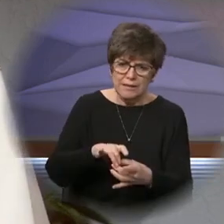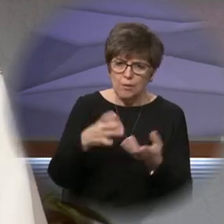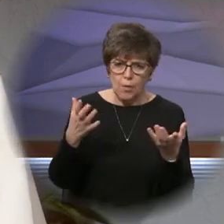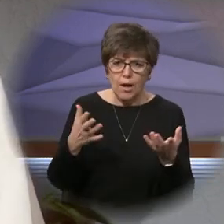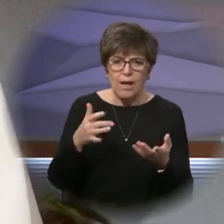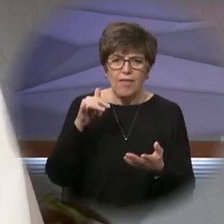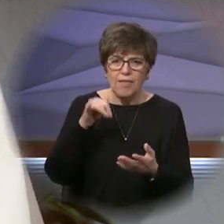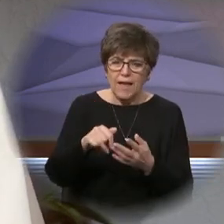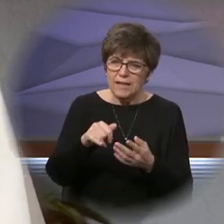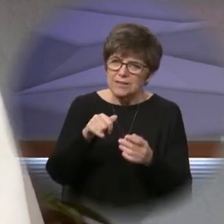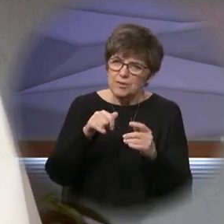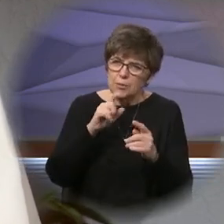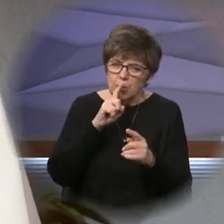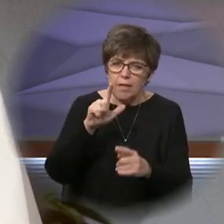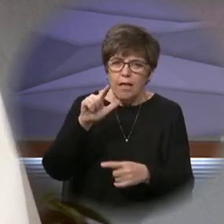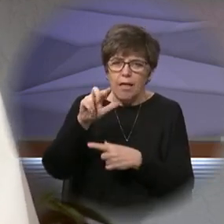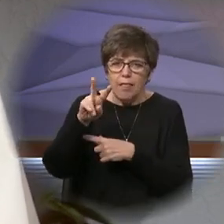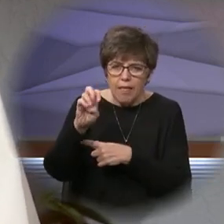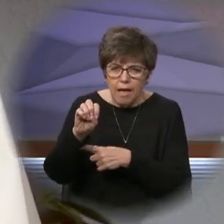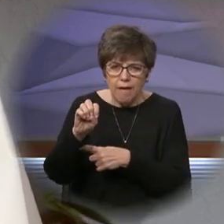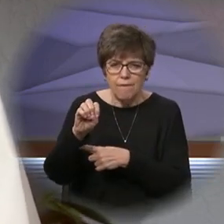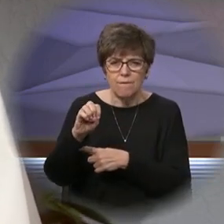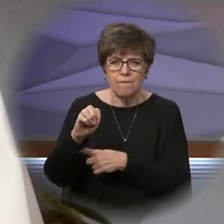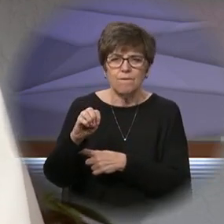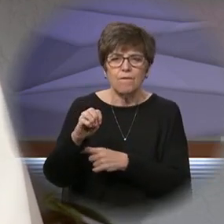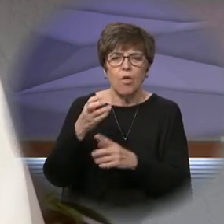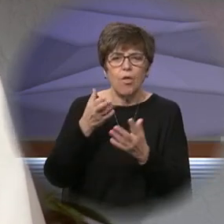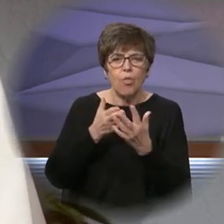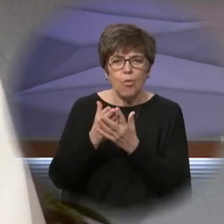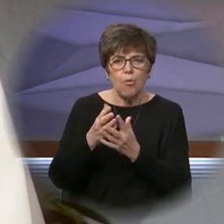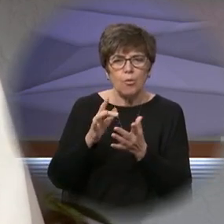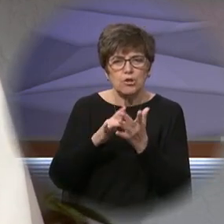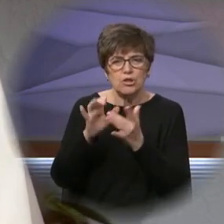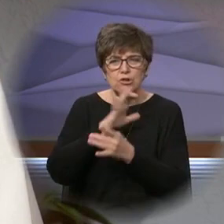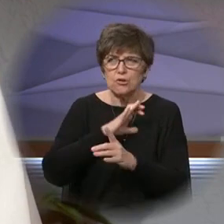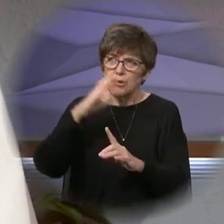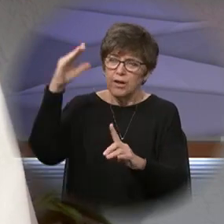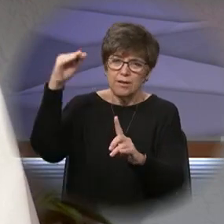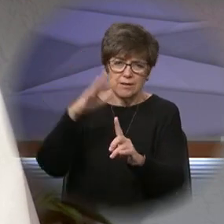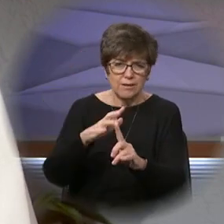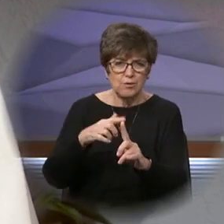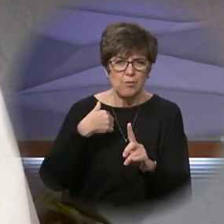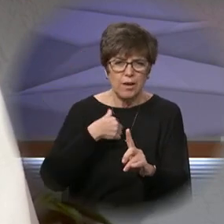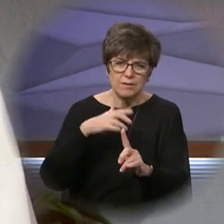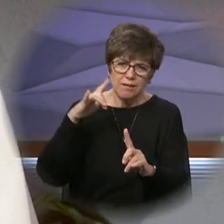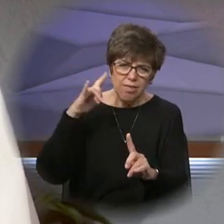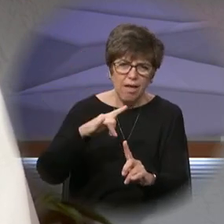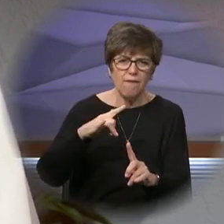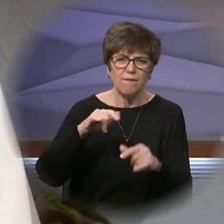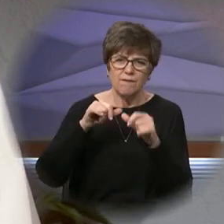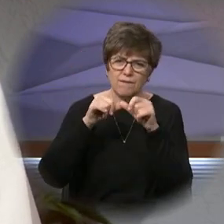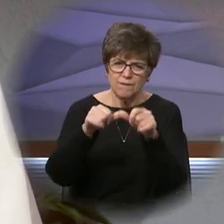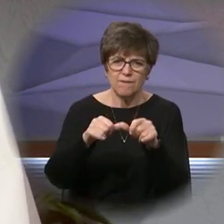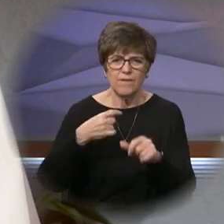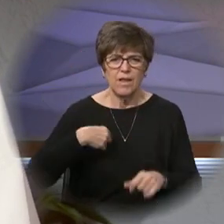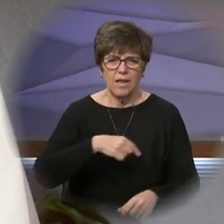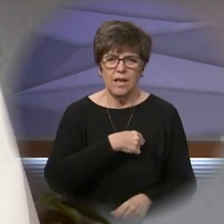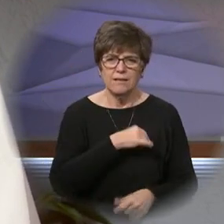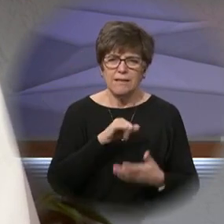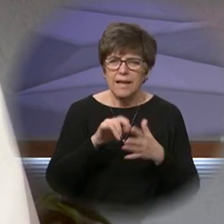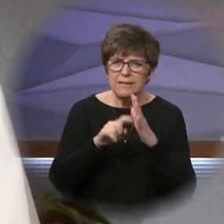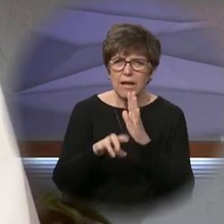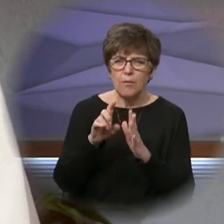be this remarkable love grounded in Jesus Christ. And that's exactly what defines us as the